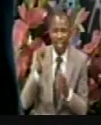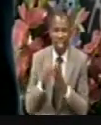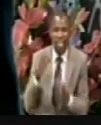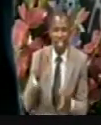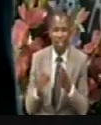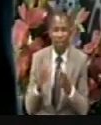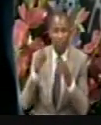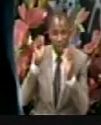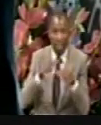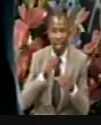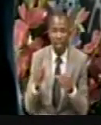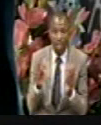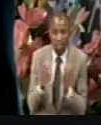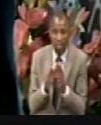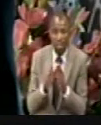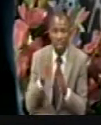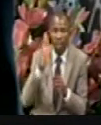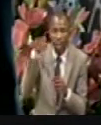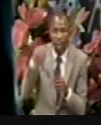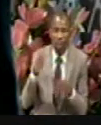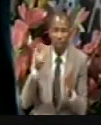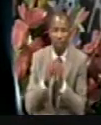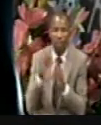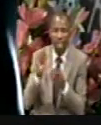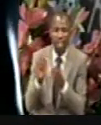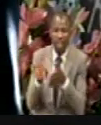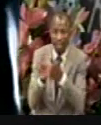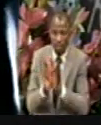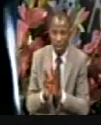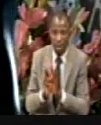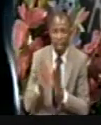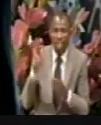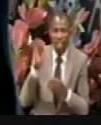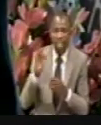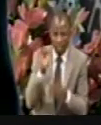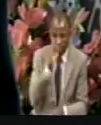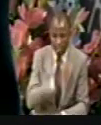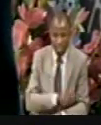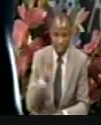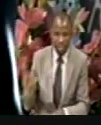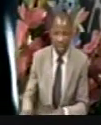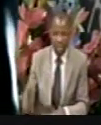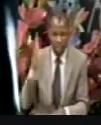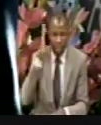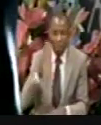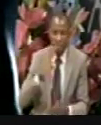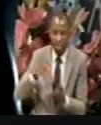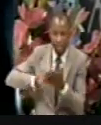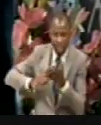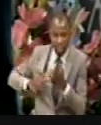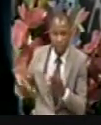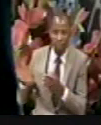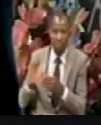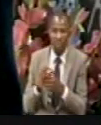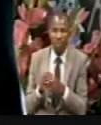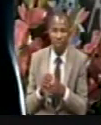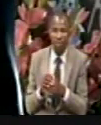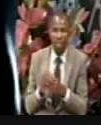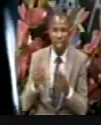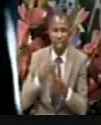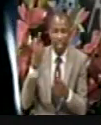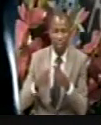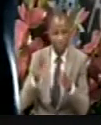COVID-19. And so they told us that if we cannot submit all, if we cannot meet up with the requirements, the scholarship